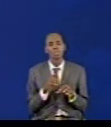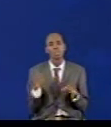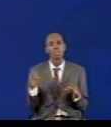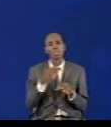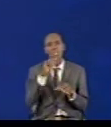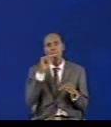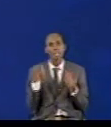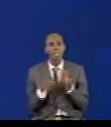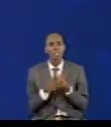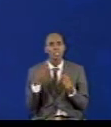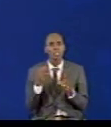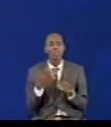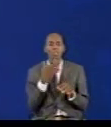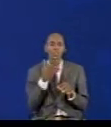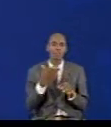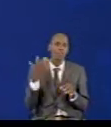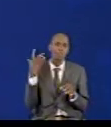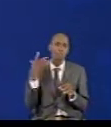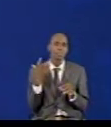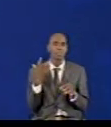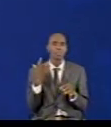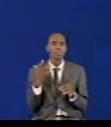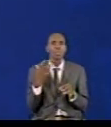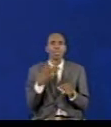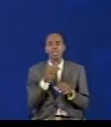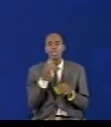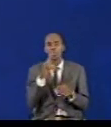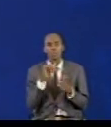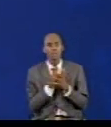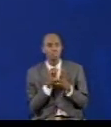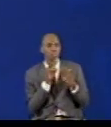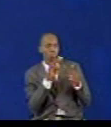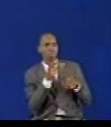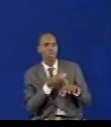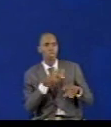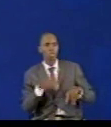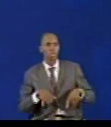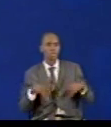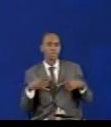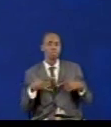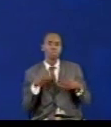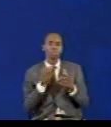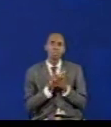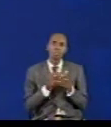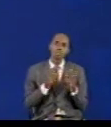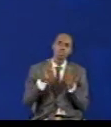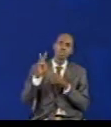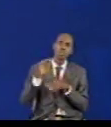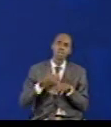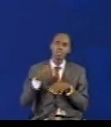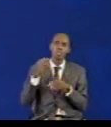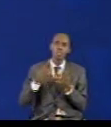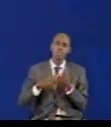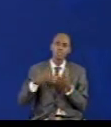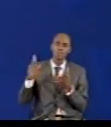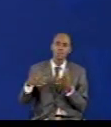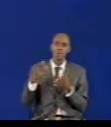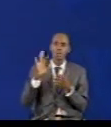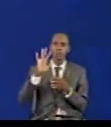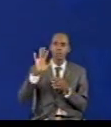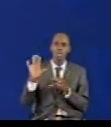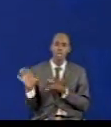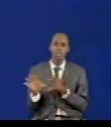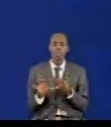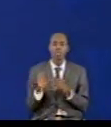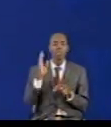that knows the truth, anyone that looks at their lives, anyone that looks at the results of their activity,